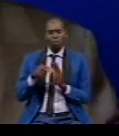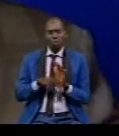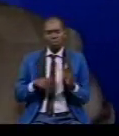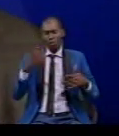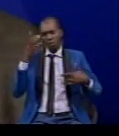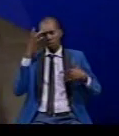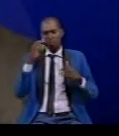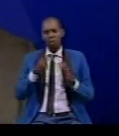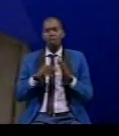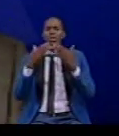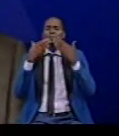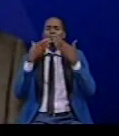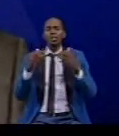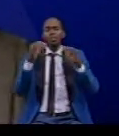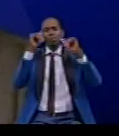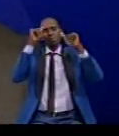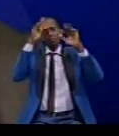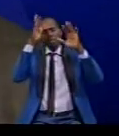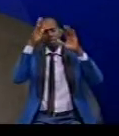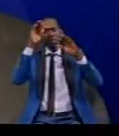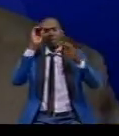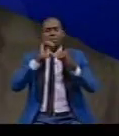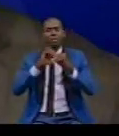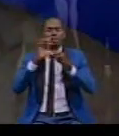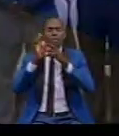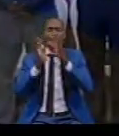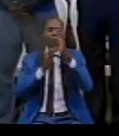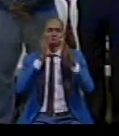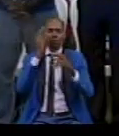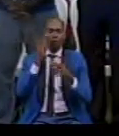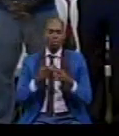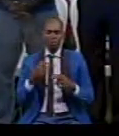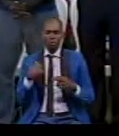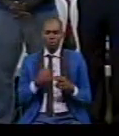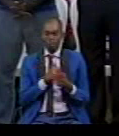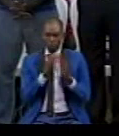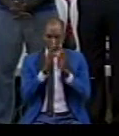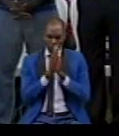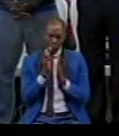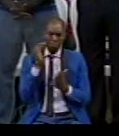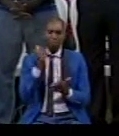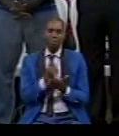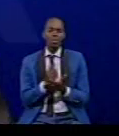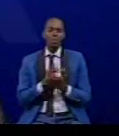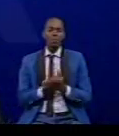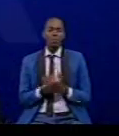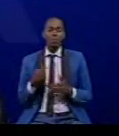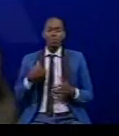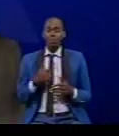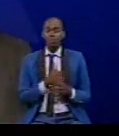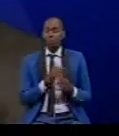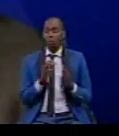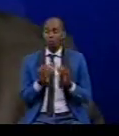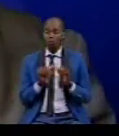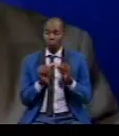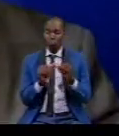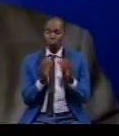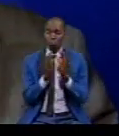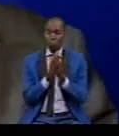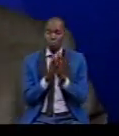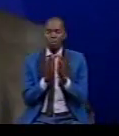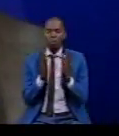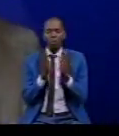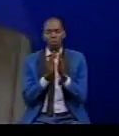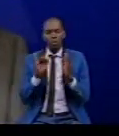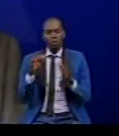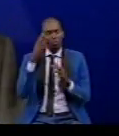sending it to you. I'm just selling it to you. I make no gain. You know it's a lie. We know it's a lie. All